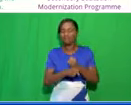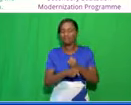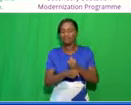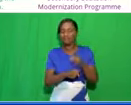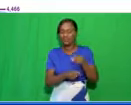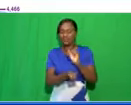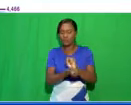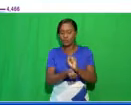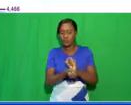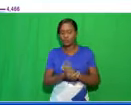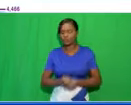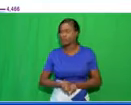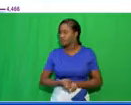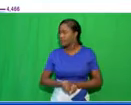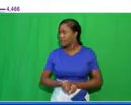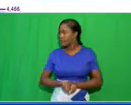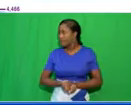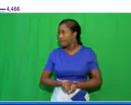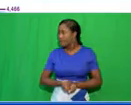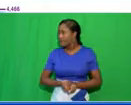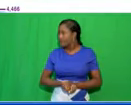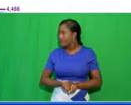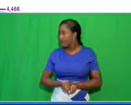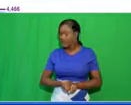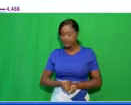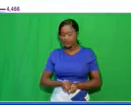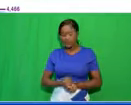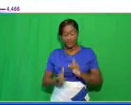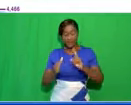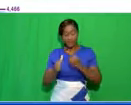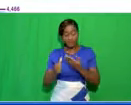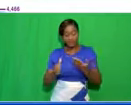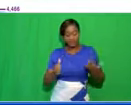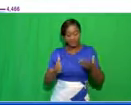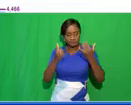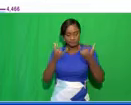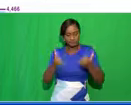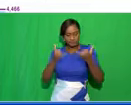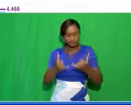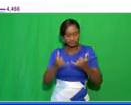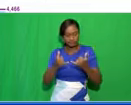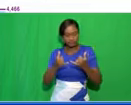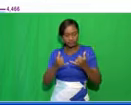actually works. So let's look at that division. The first thing that we're going to look at,